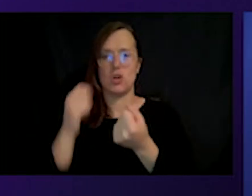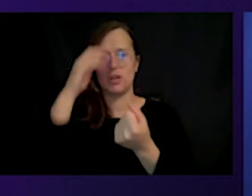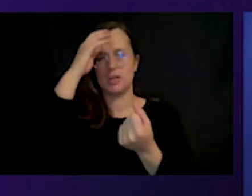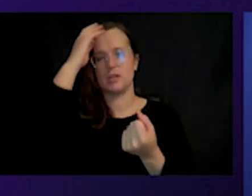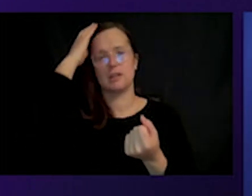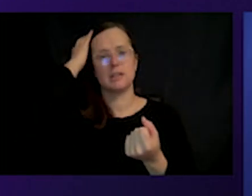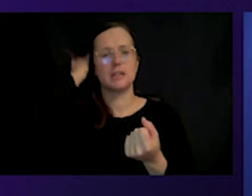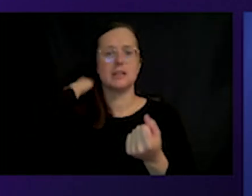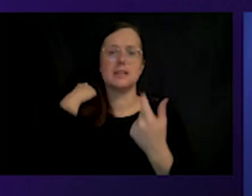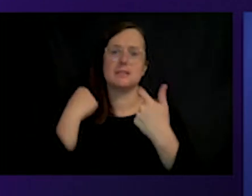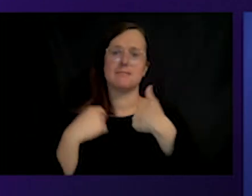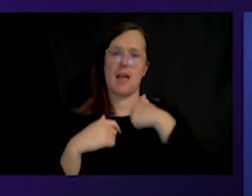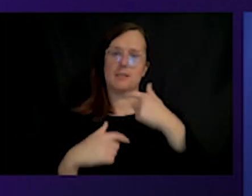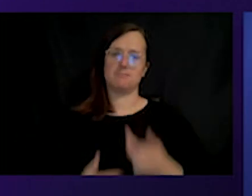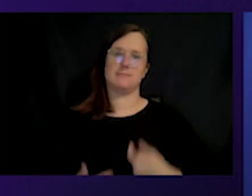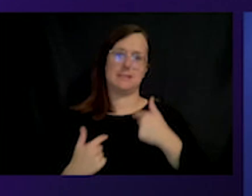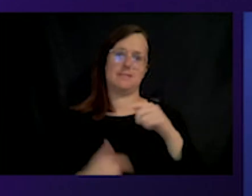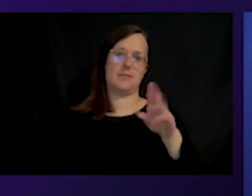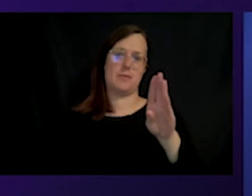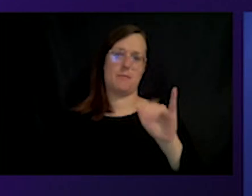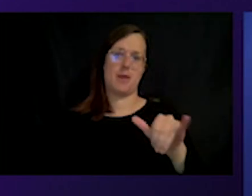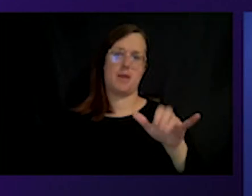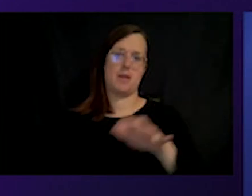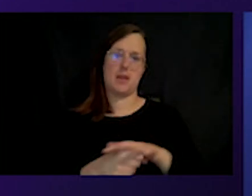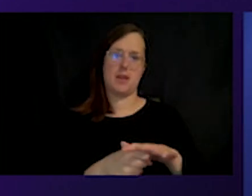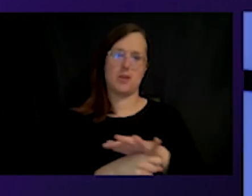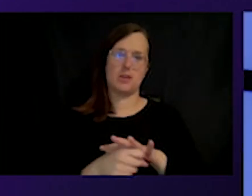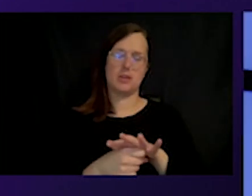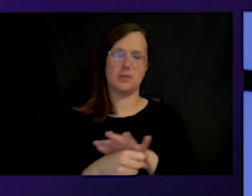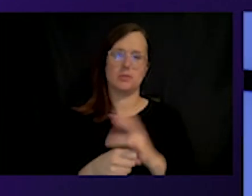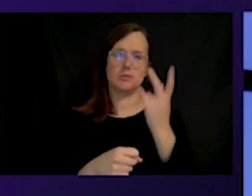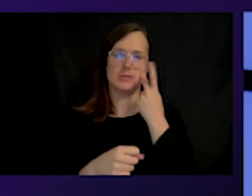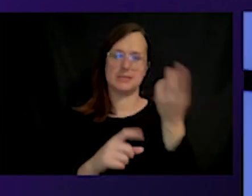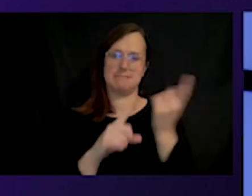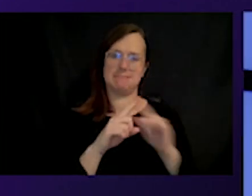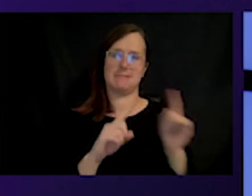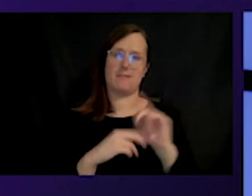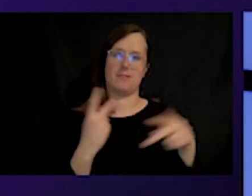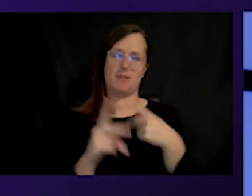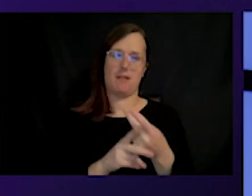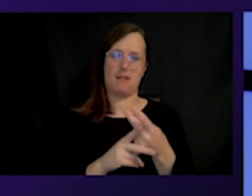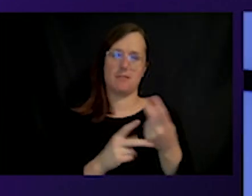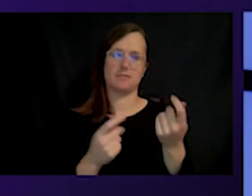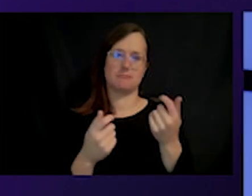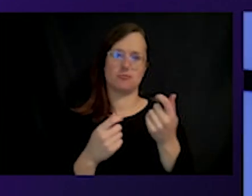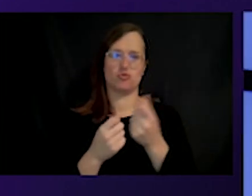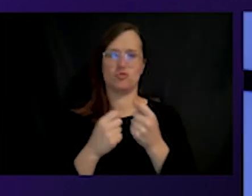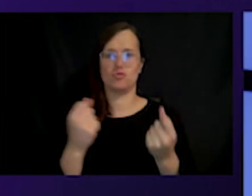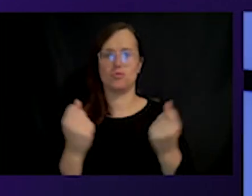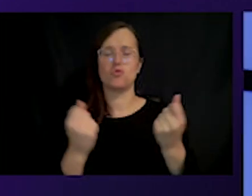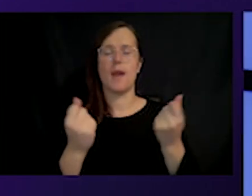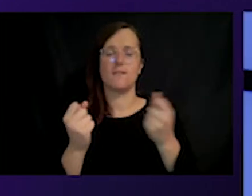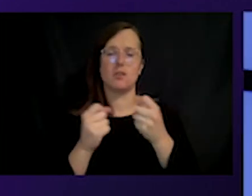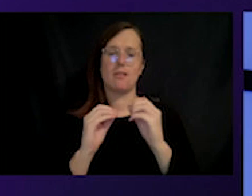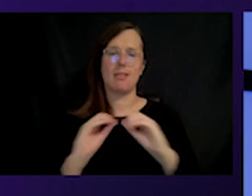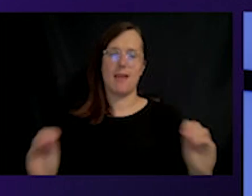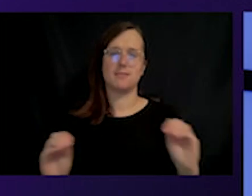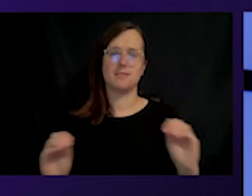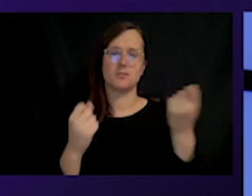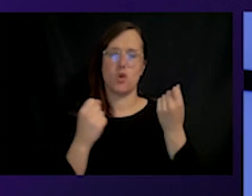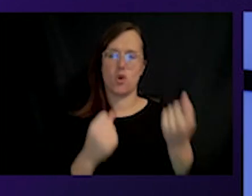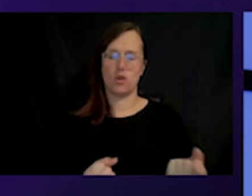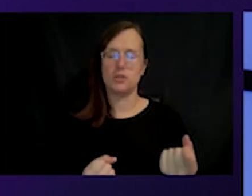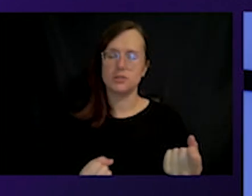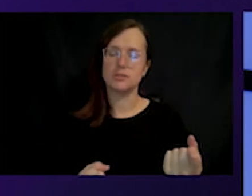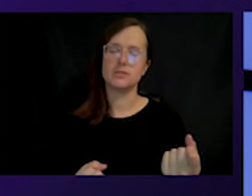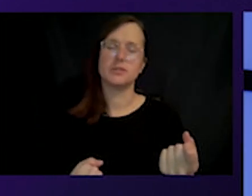in the Bay Area, and we see driverless cars and stuff going around, but when you think about the process just of the driving of the car,